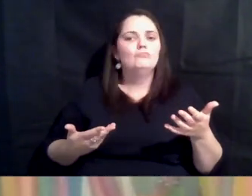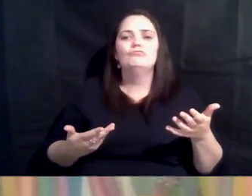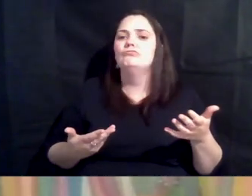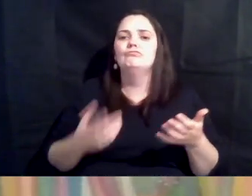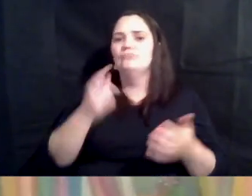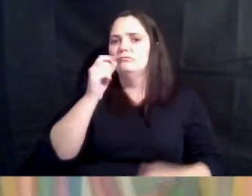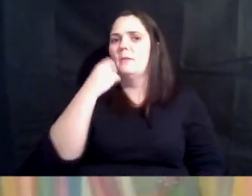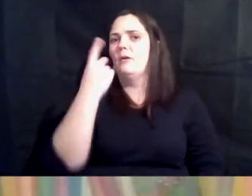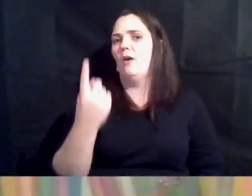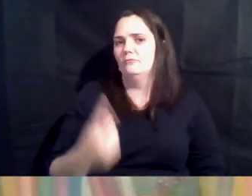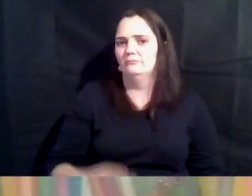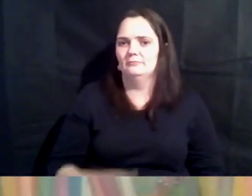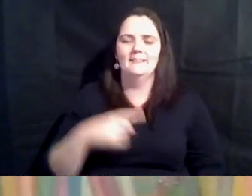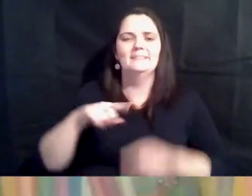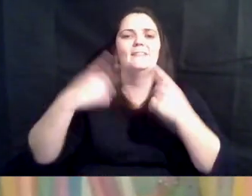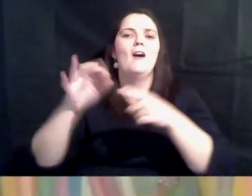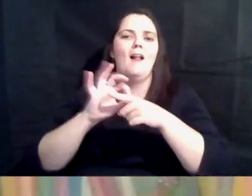I'm just going to pop that on her face.